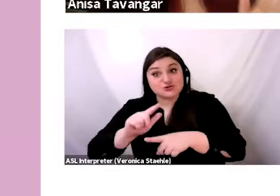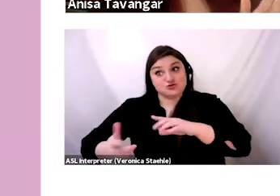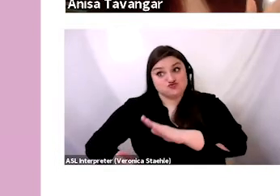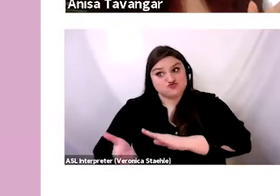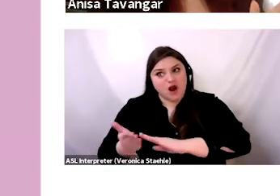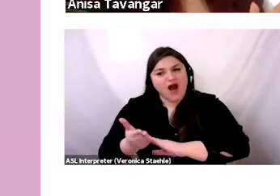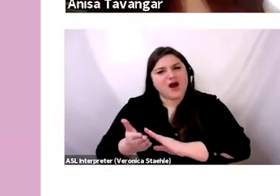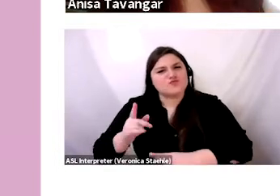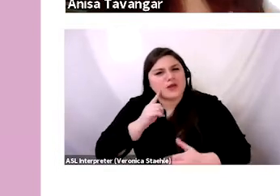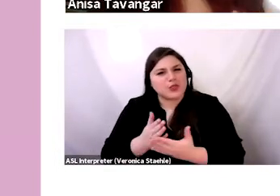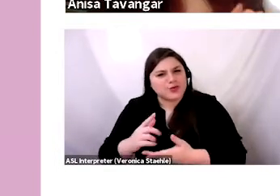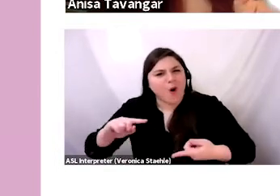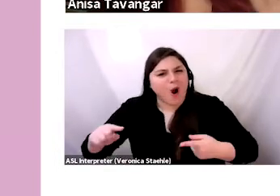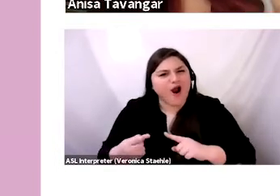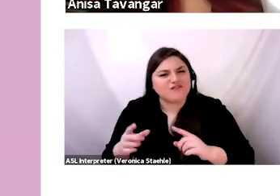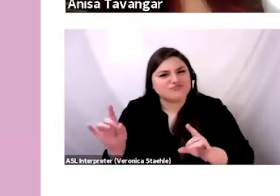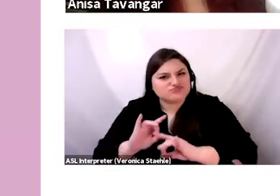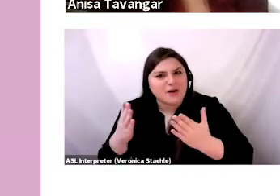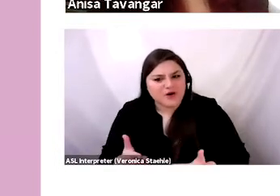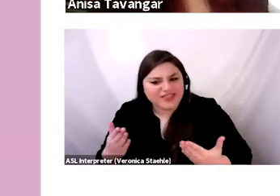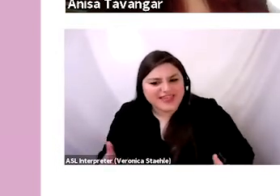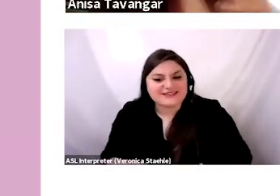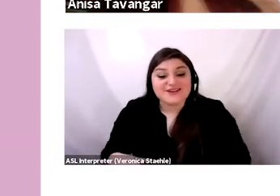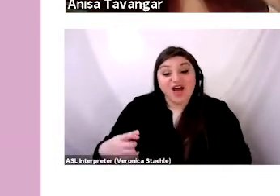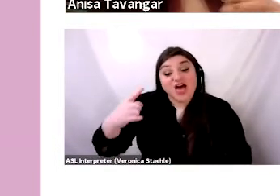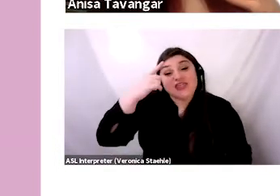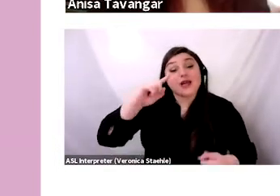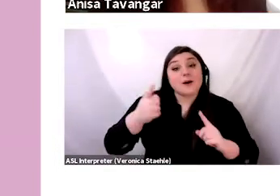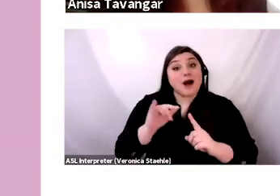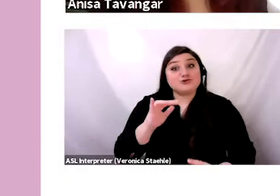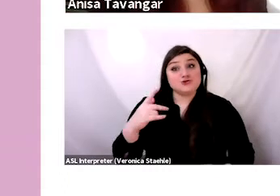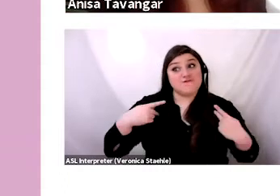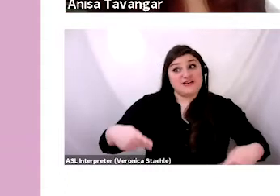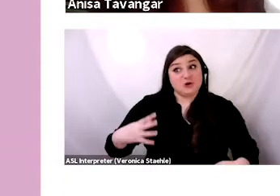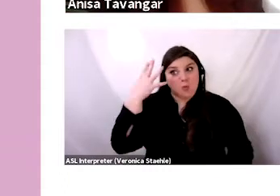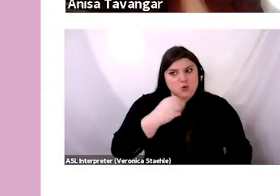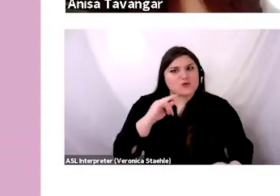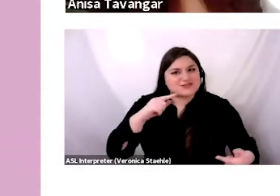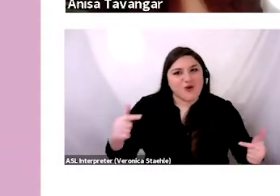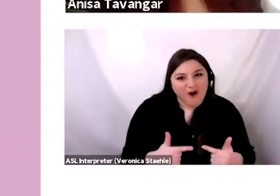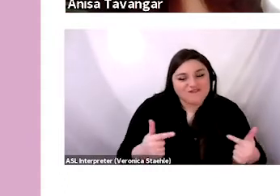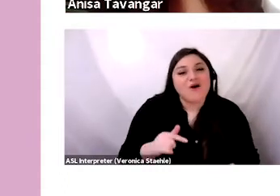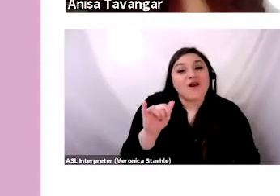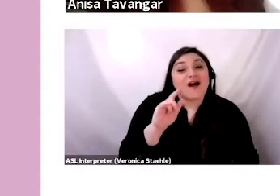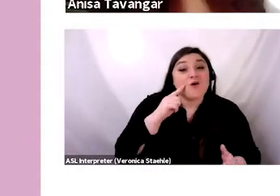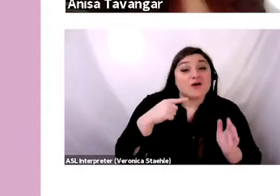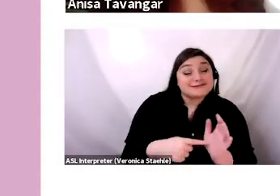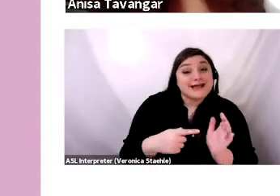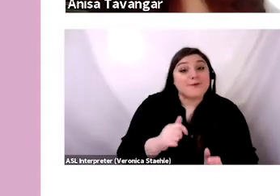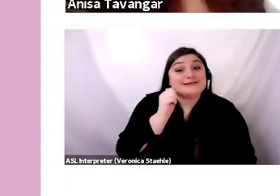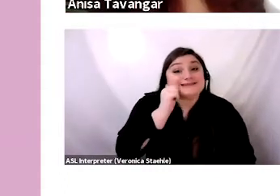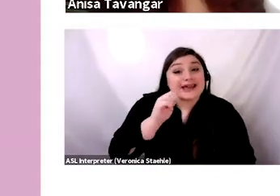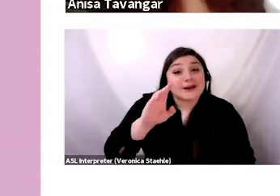with physical beauty. You can even think about the skin bleaching industries. You can think about